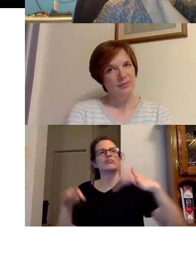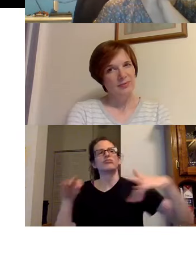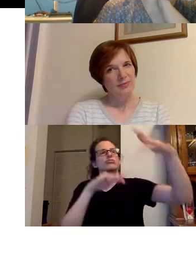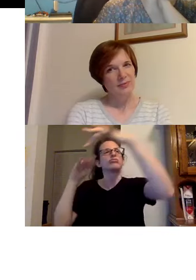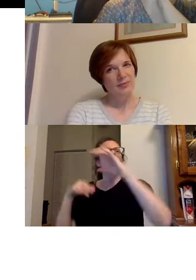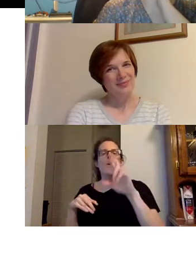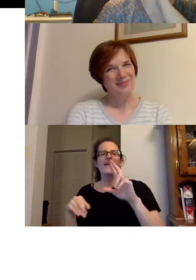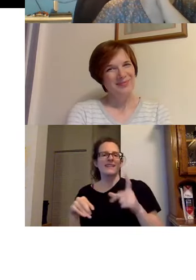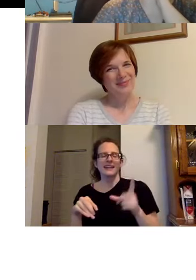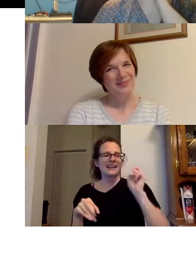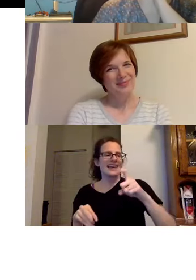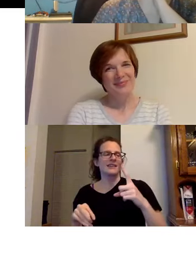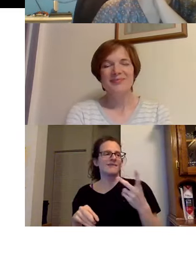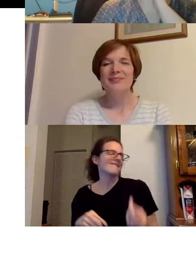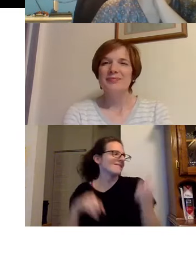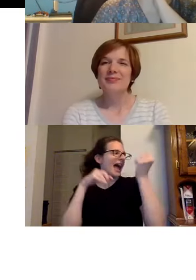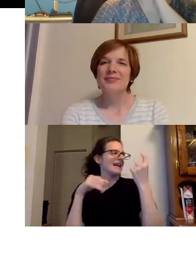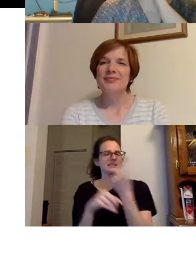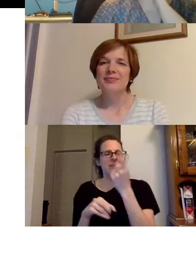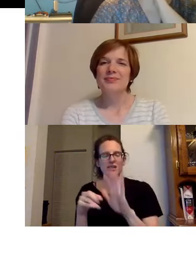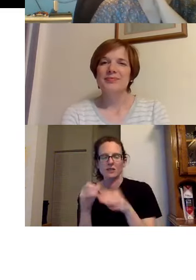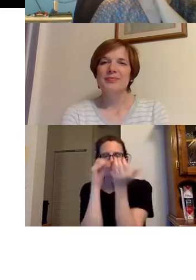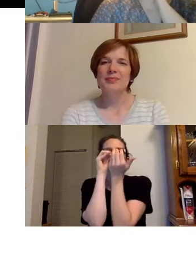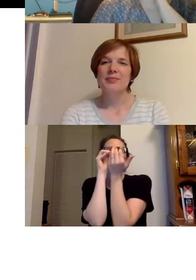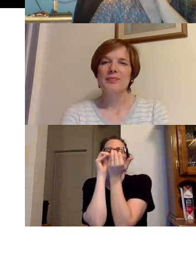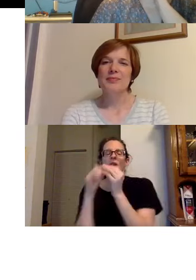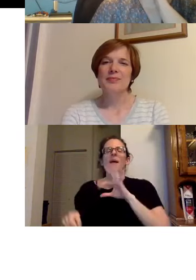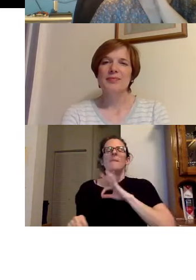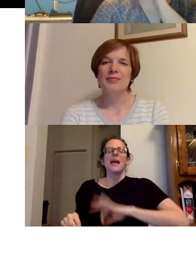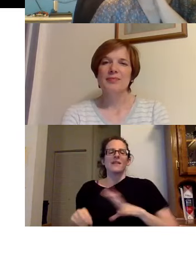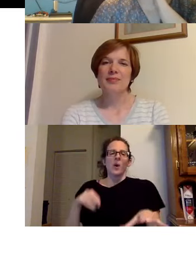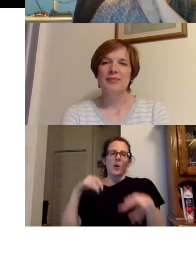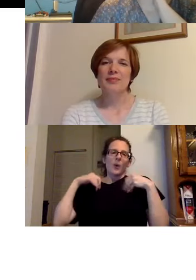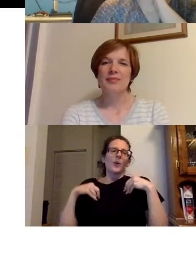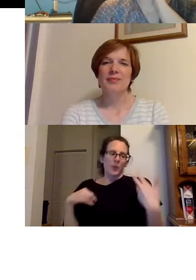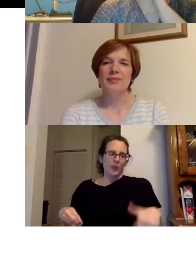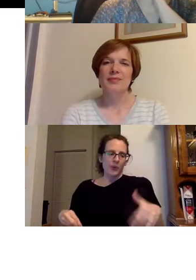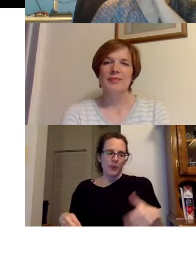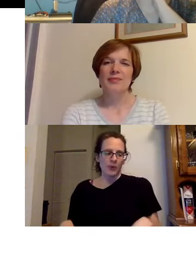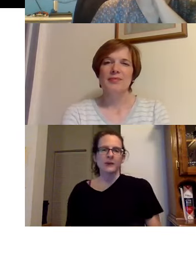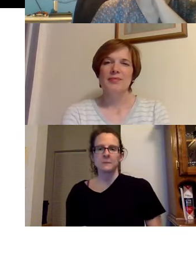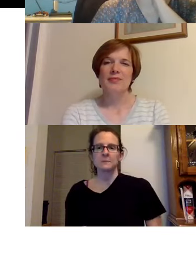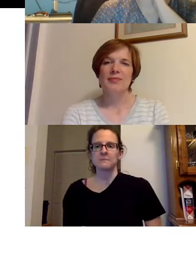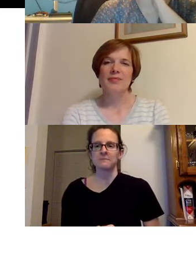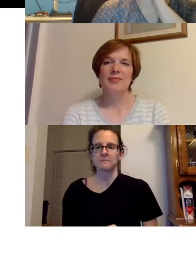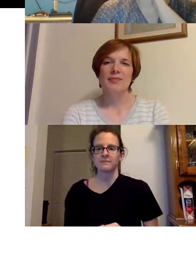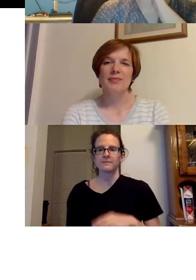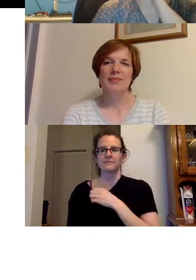fix of something. You just cup it, put it in, cup, and breathe. Make a little scent